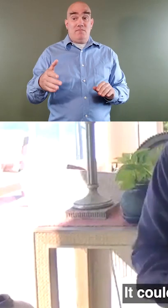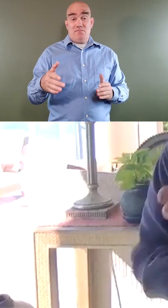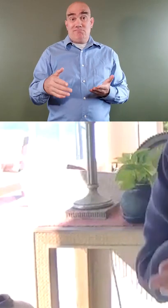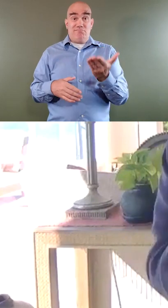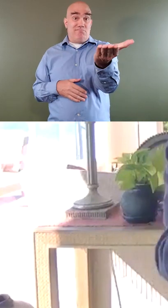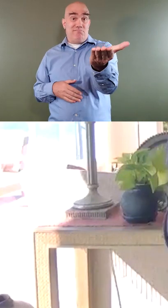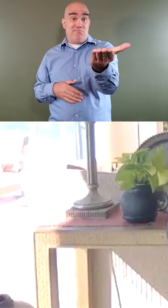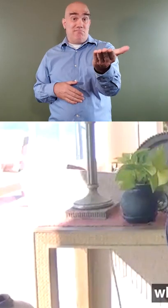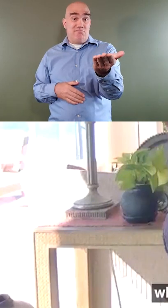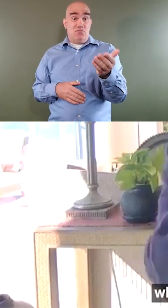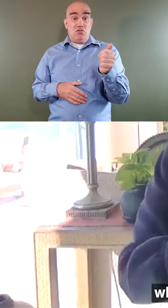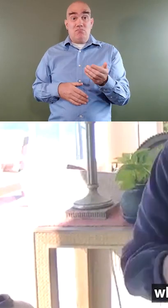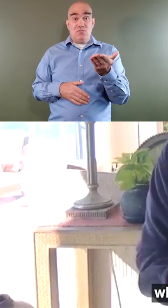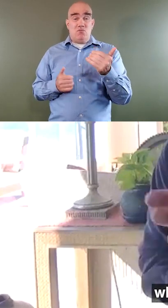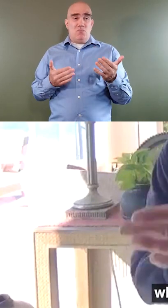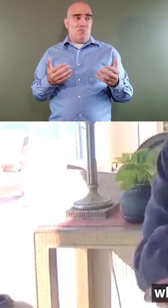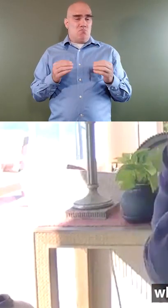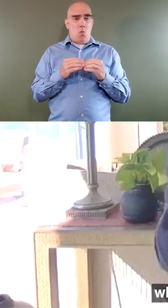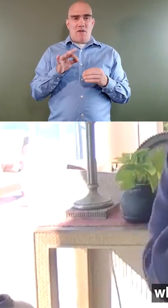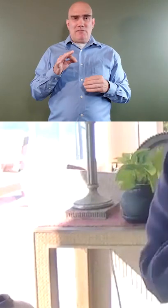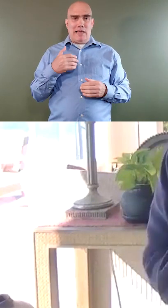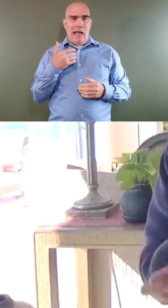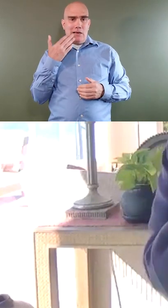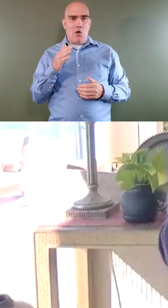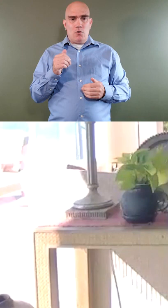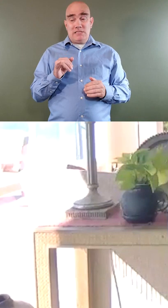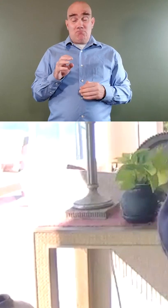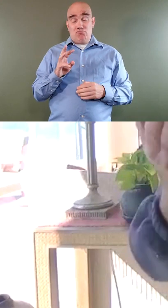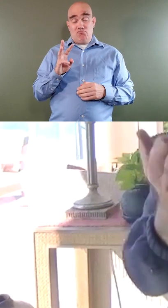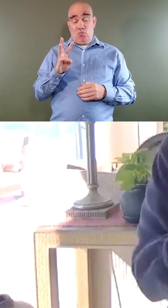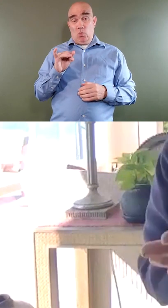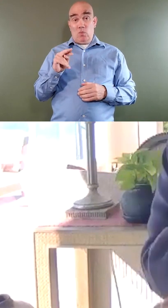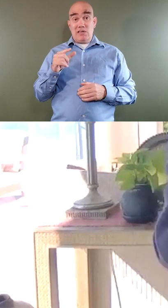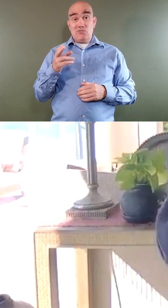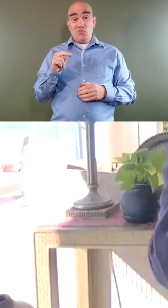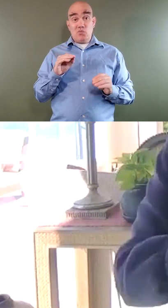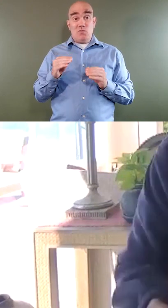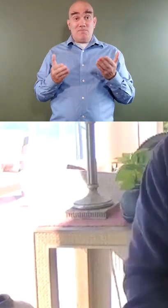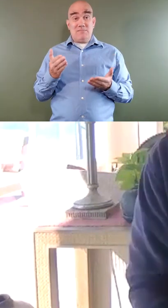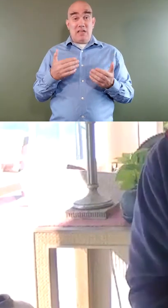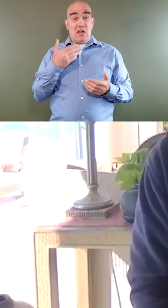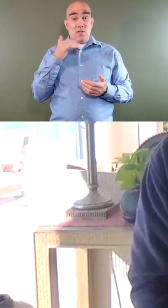move, which is more of a, I don't know, it could be a Wing Chun move, but this is